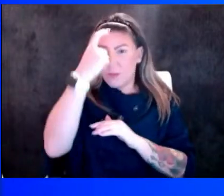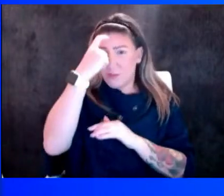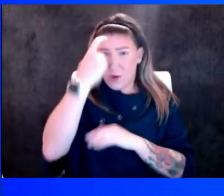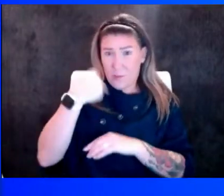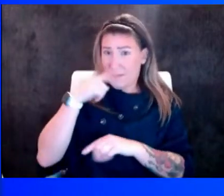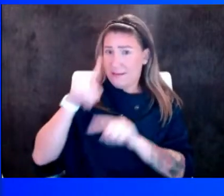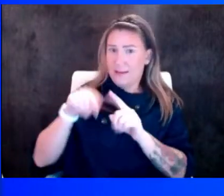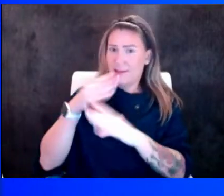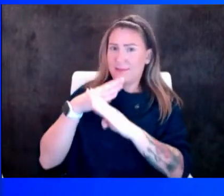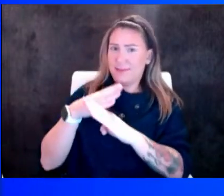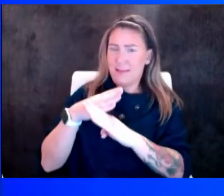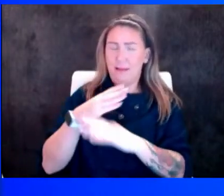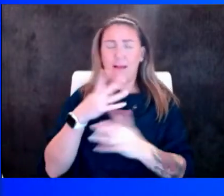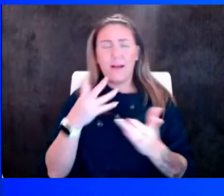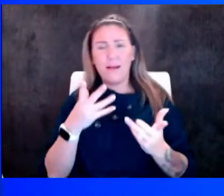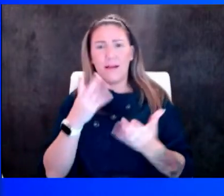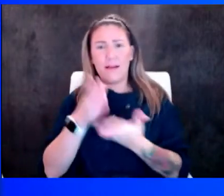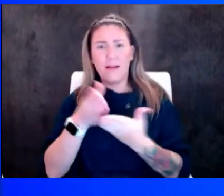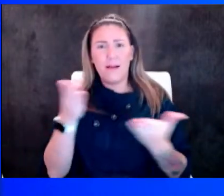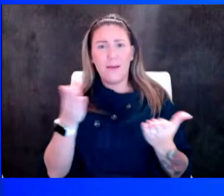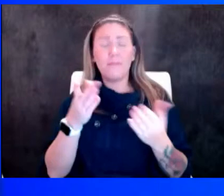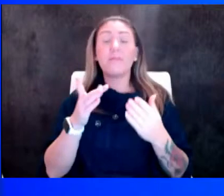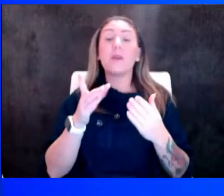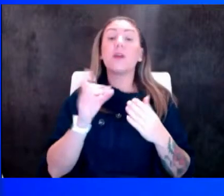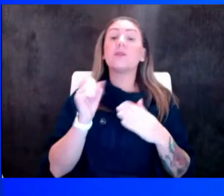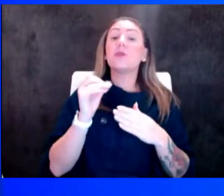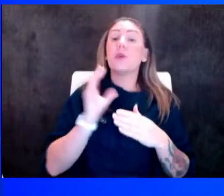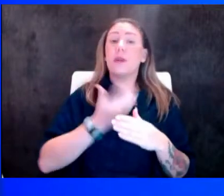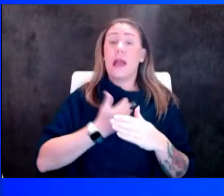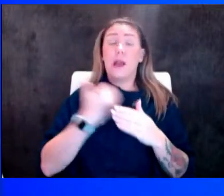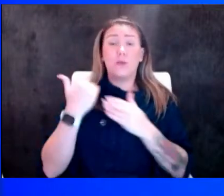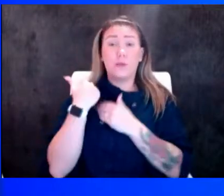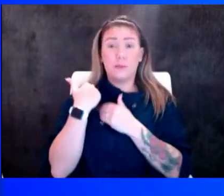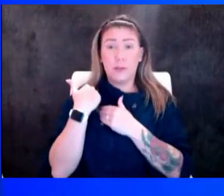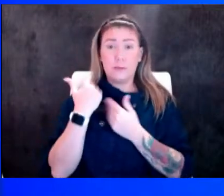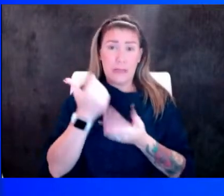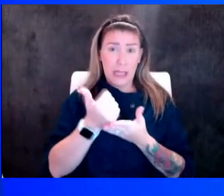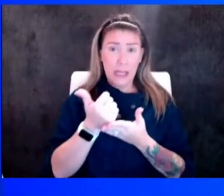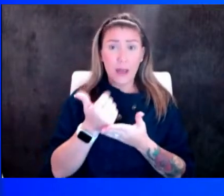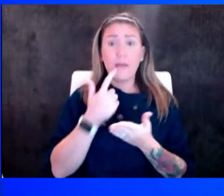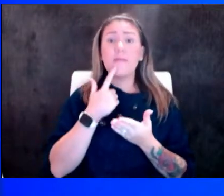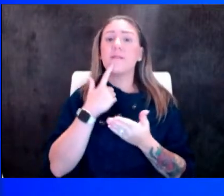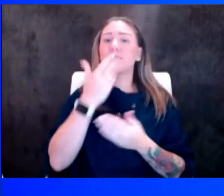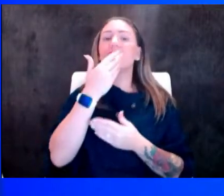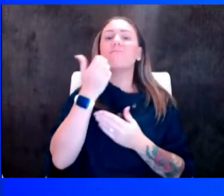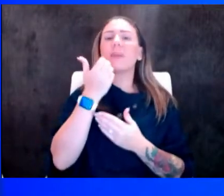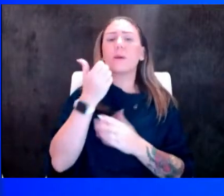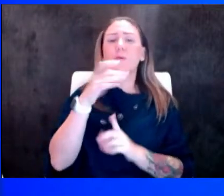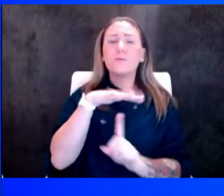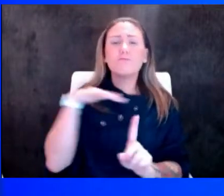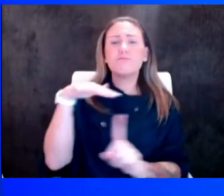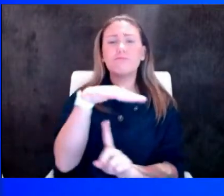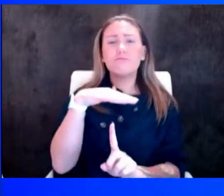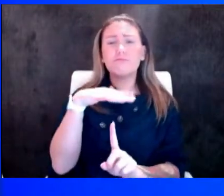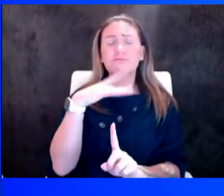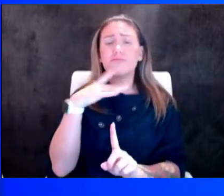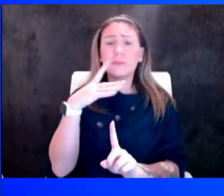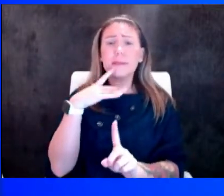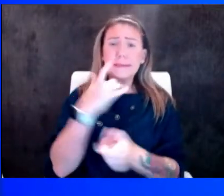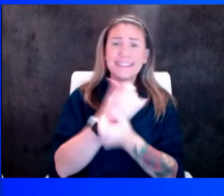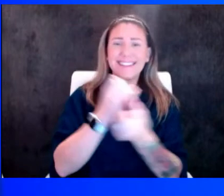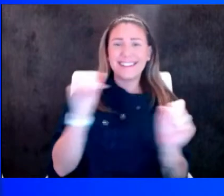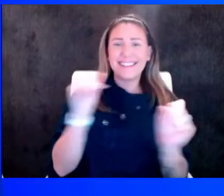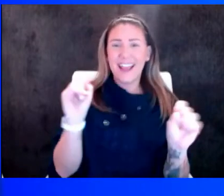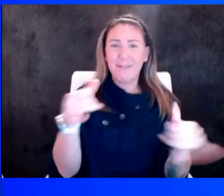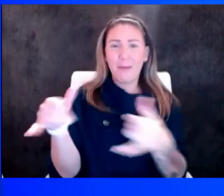coordination. So it's our responsibility as adults to help make their environment safe for them to play